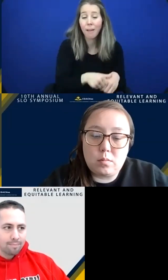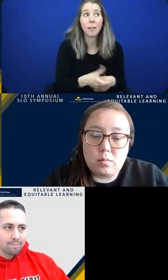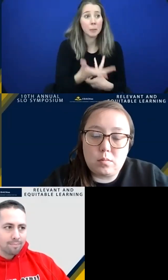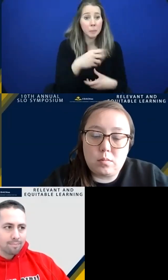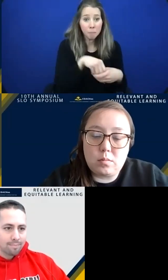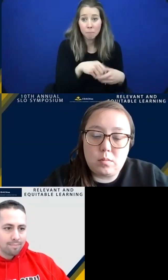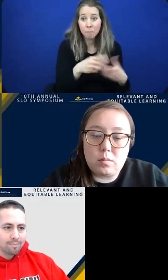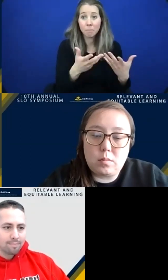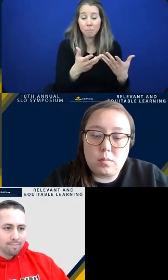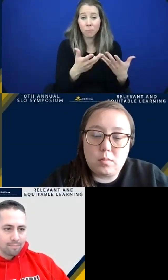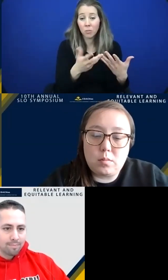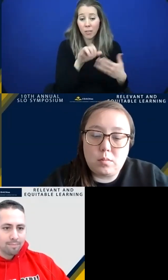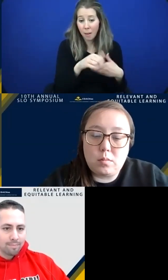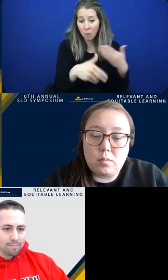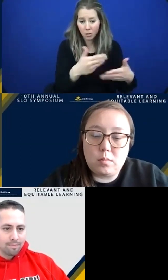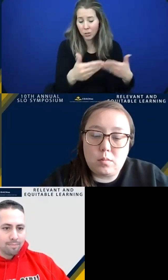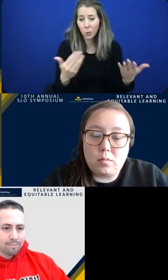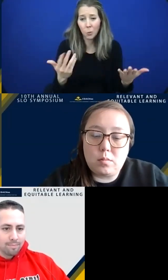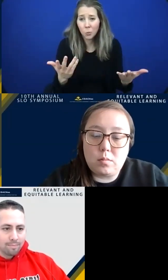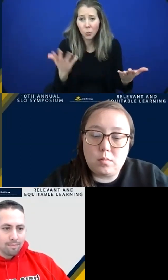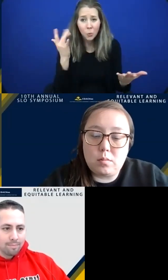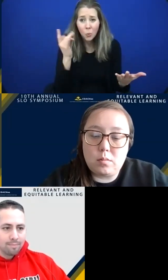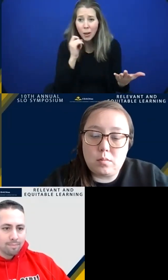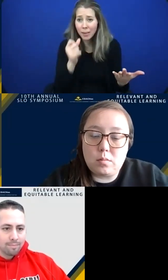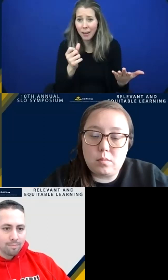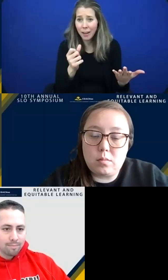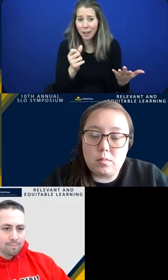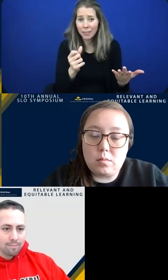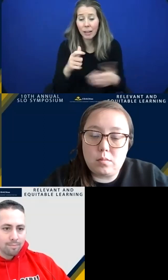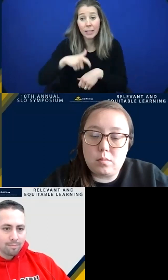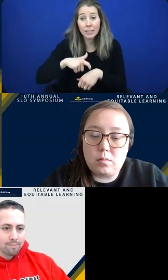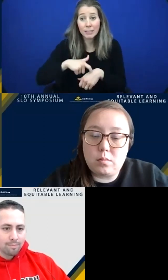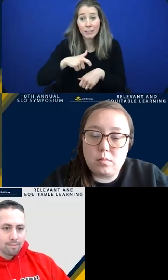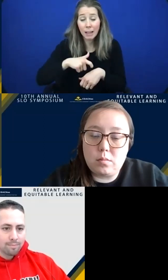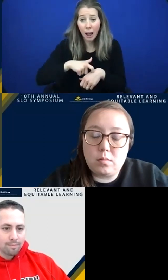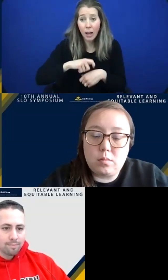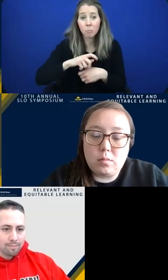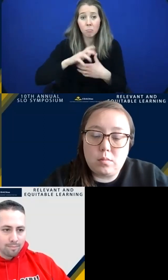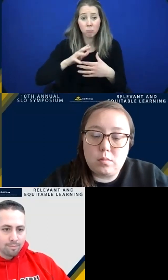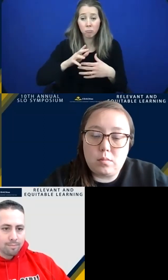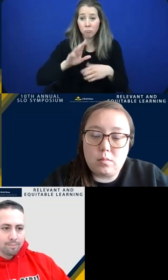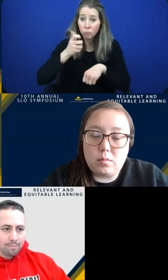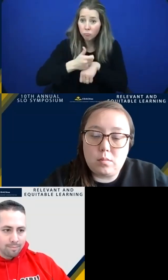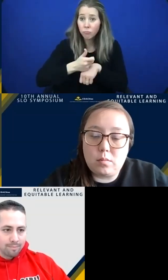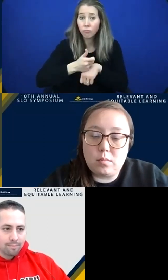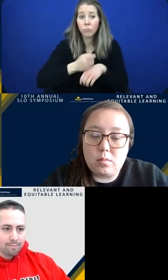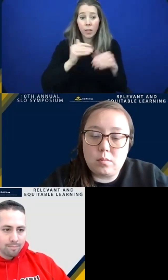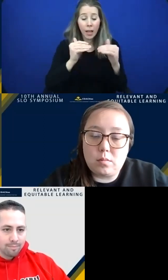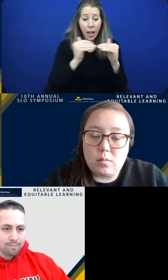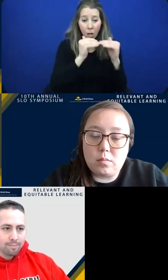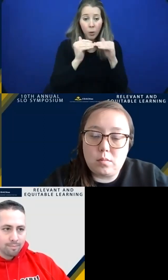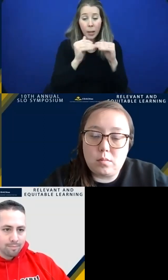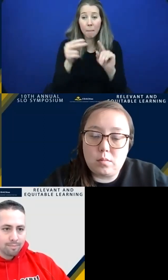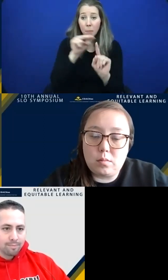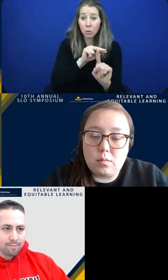intimately anyway. So why not set aside time, embed an equity lens and an equity approach